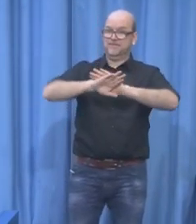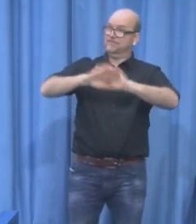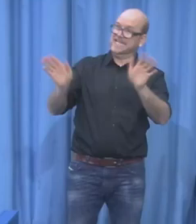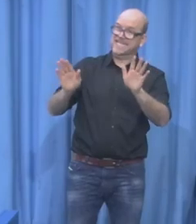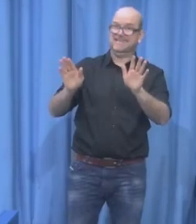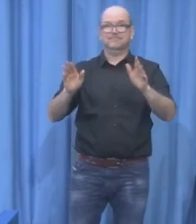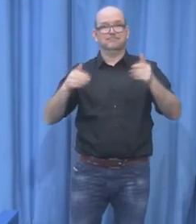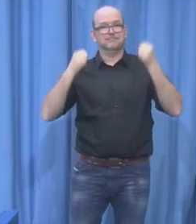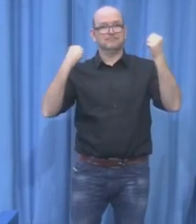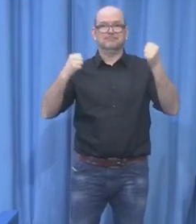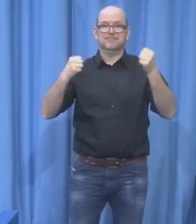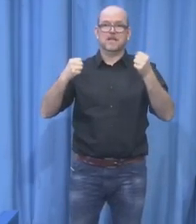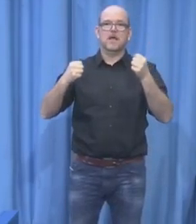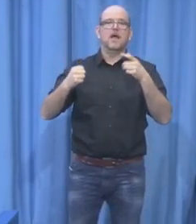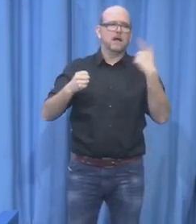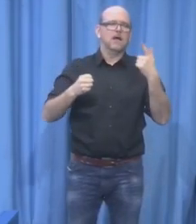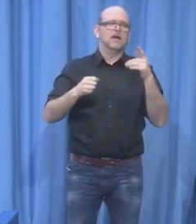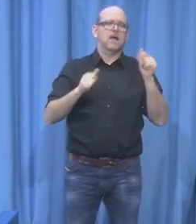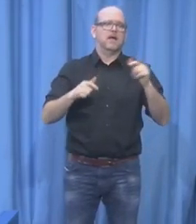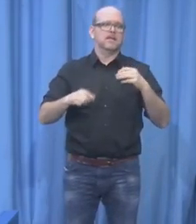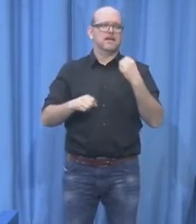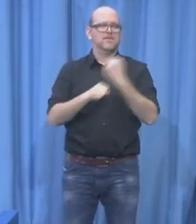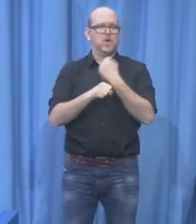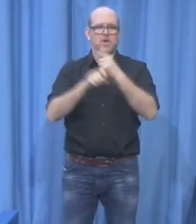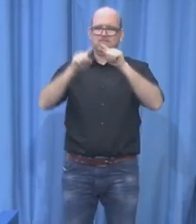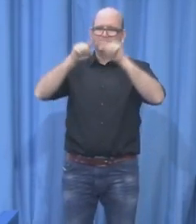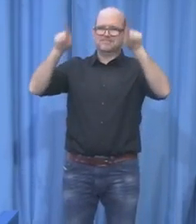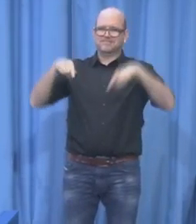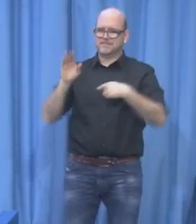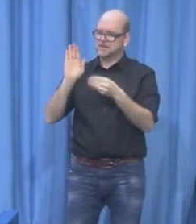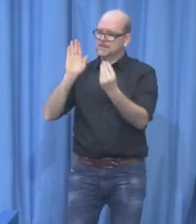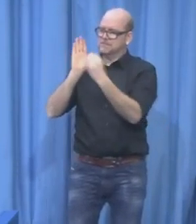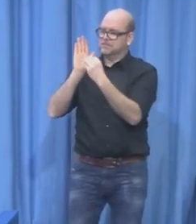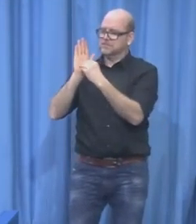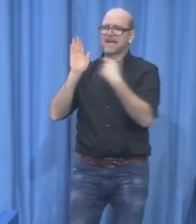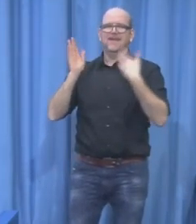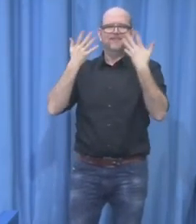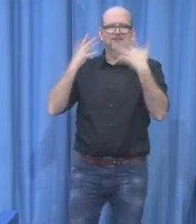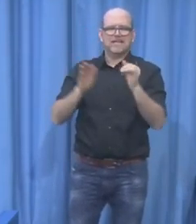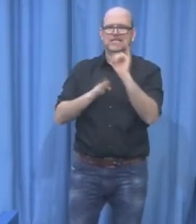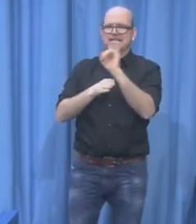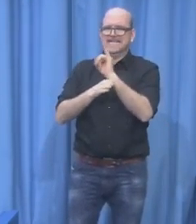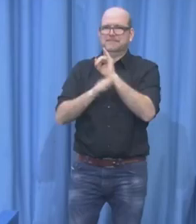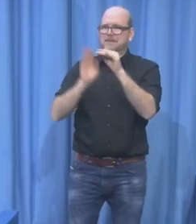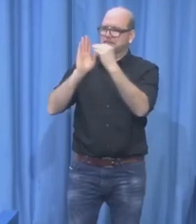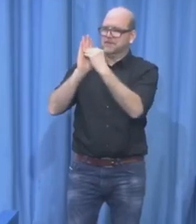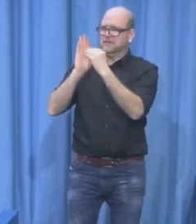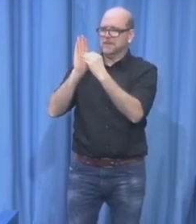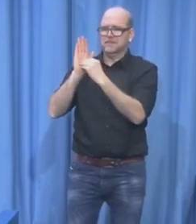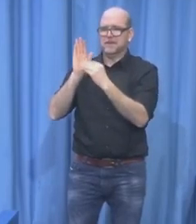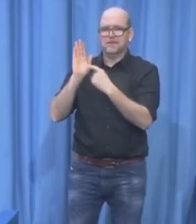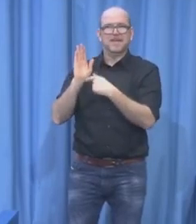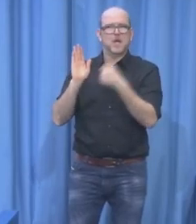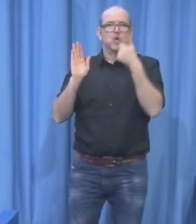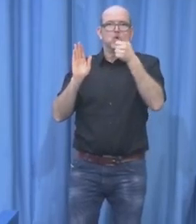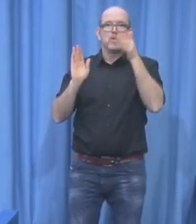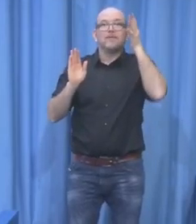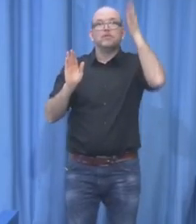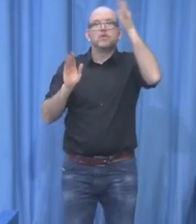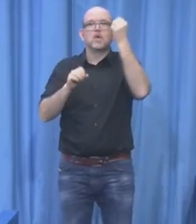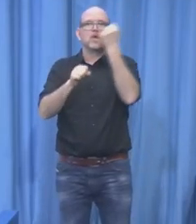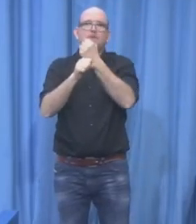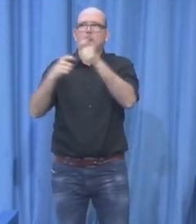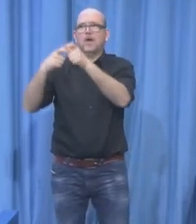businesses who've come to work with us to support the interns to prepare their CVs,